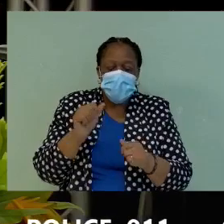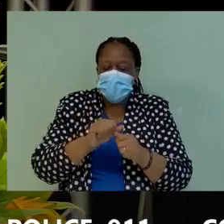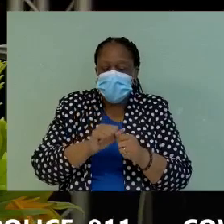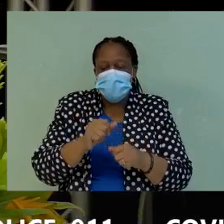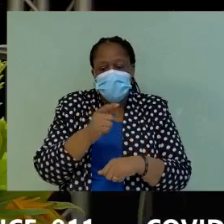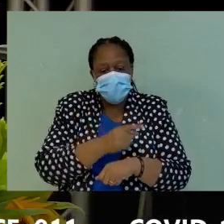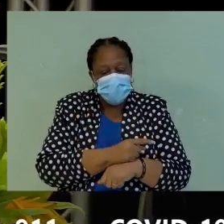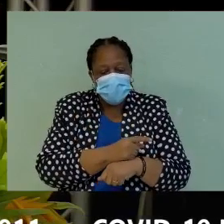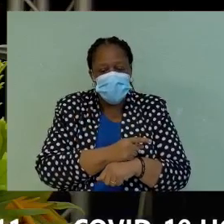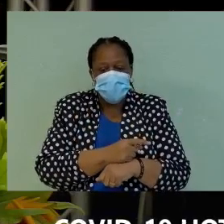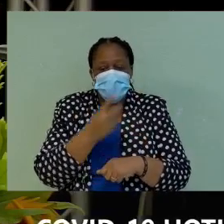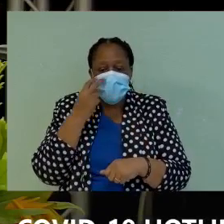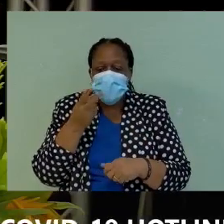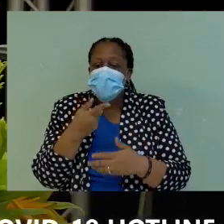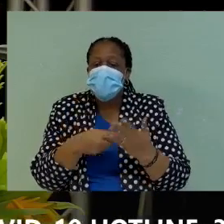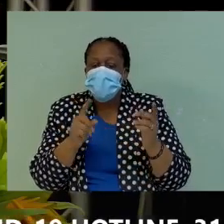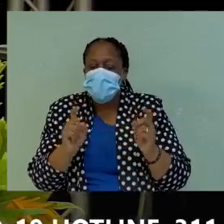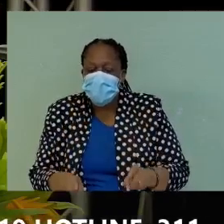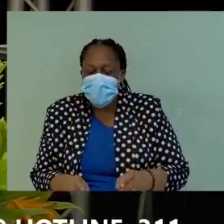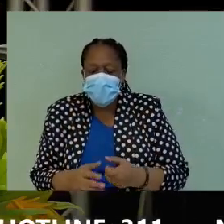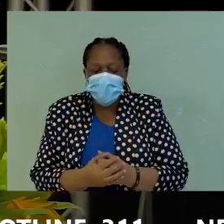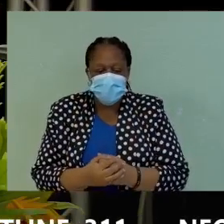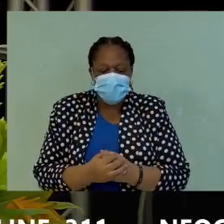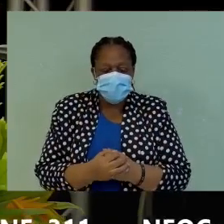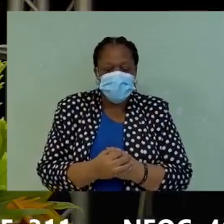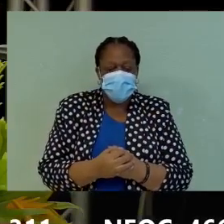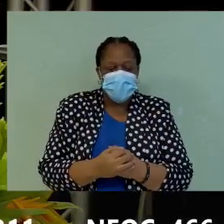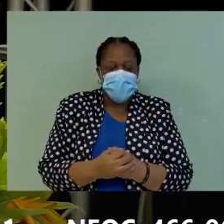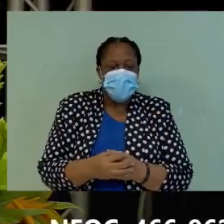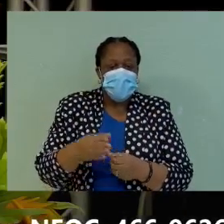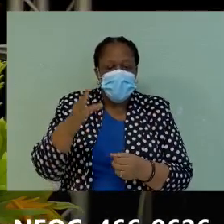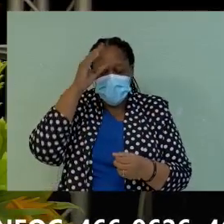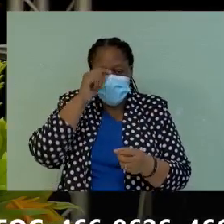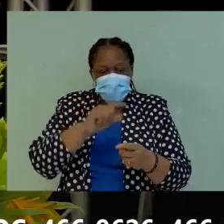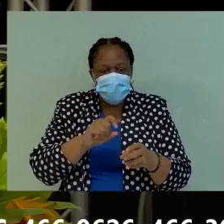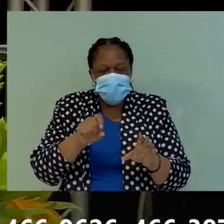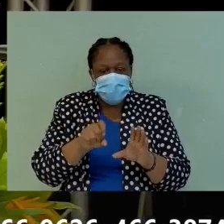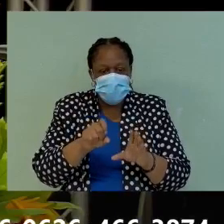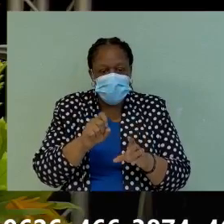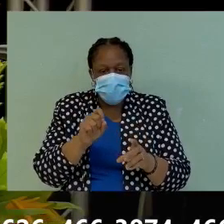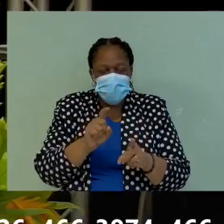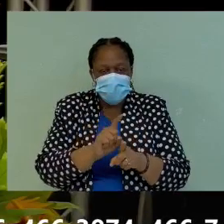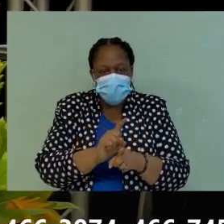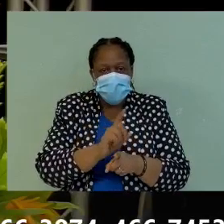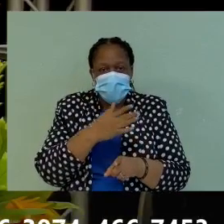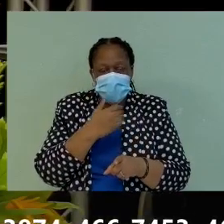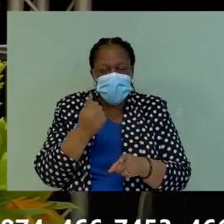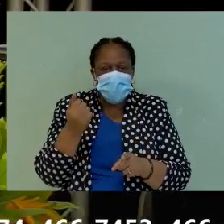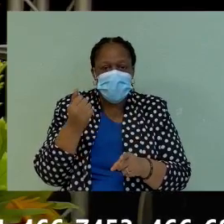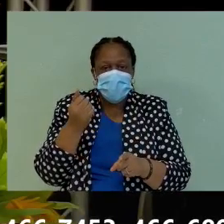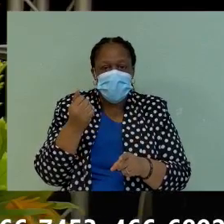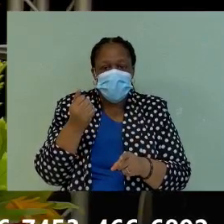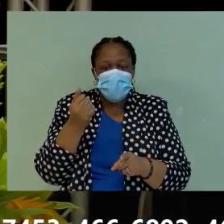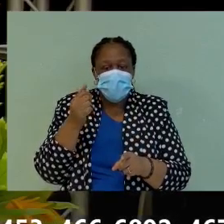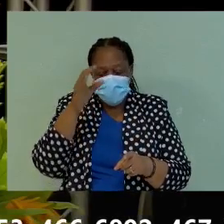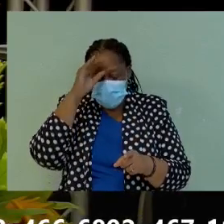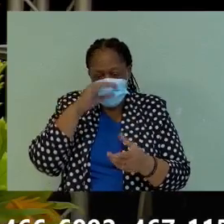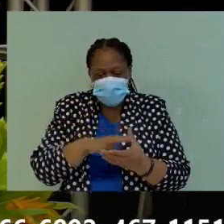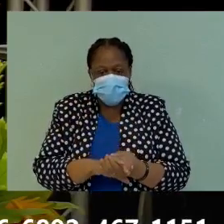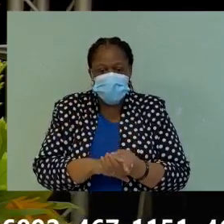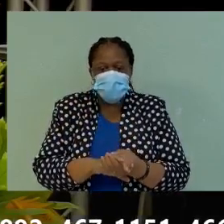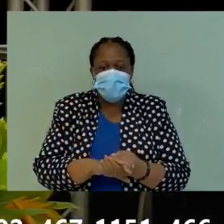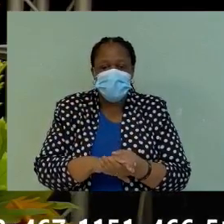big thank you. To my husband, who was a rock of support during this turbulent period, I say thank you. To my